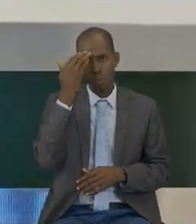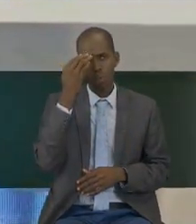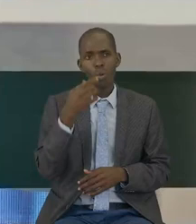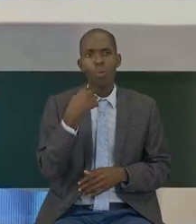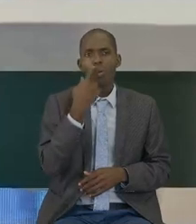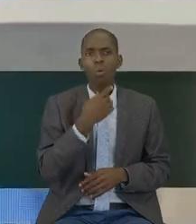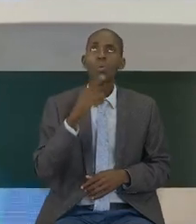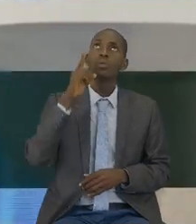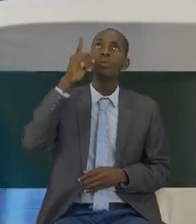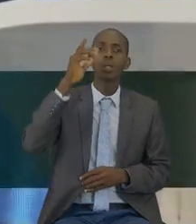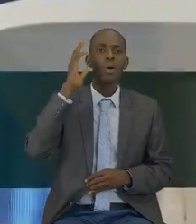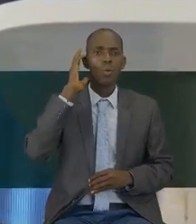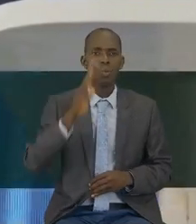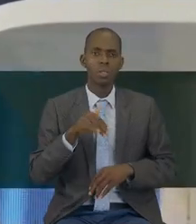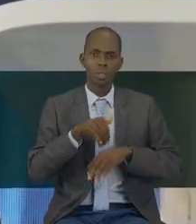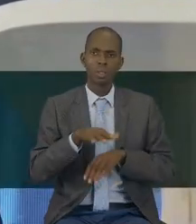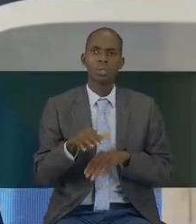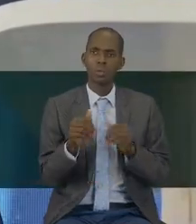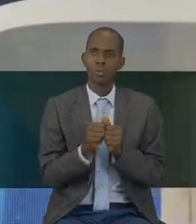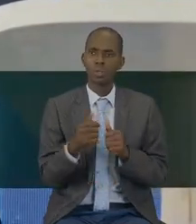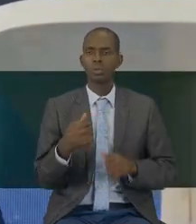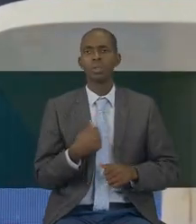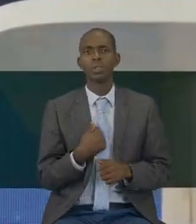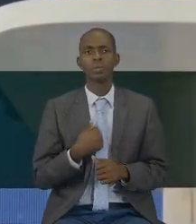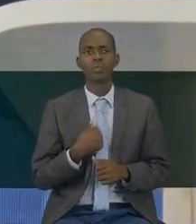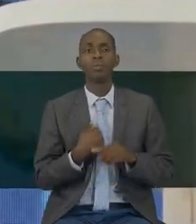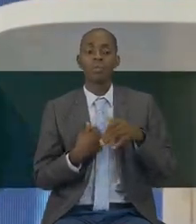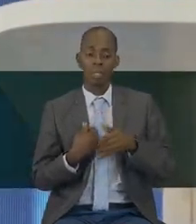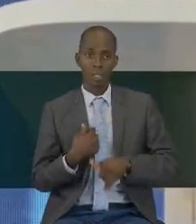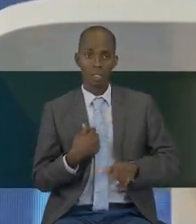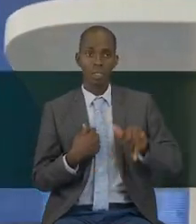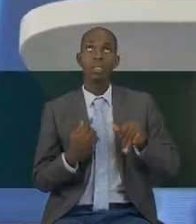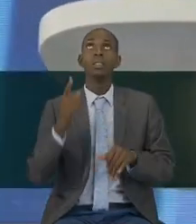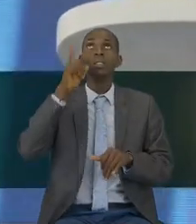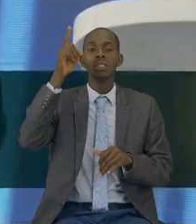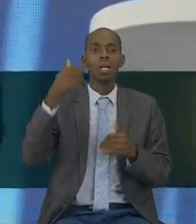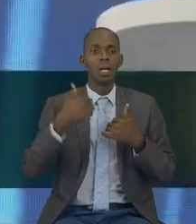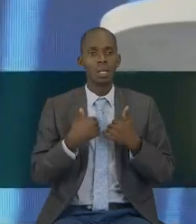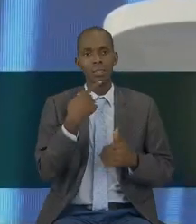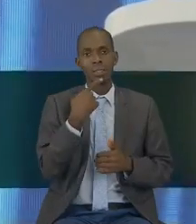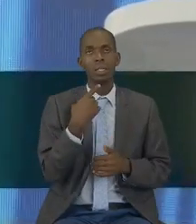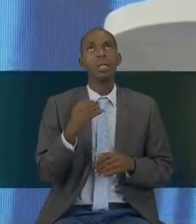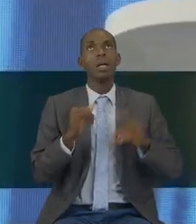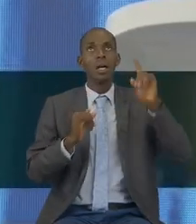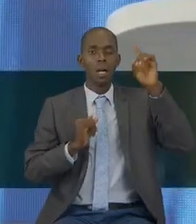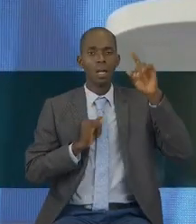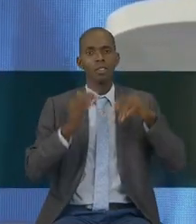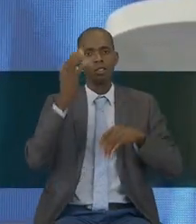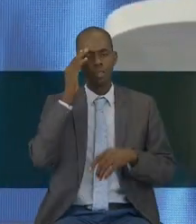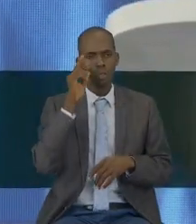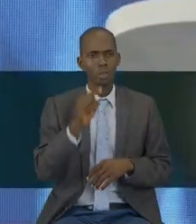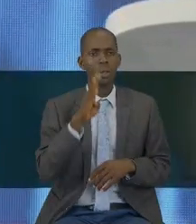whom thou wilt send with me. Yet thou saidst, I know thee